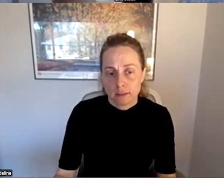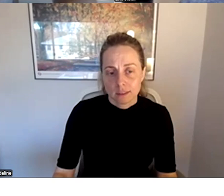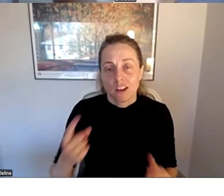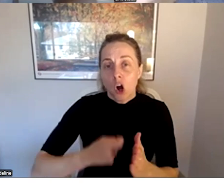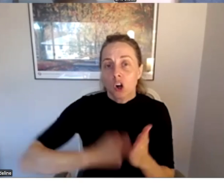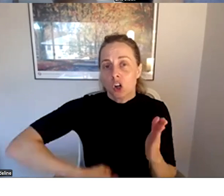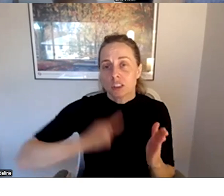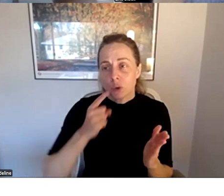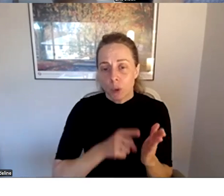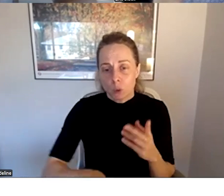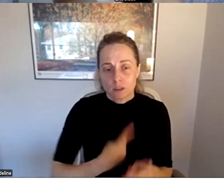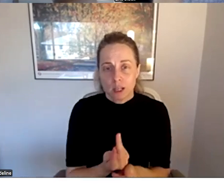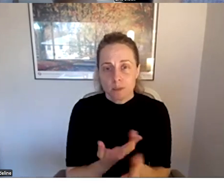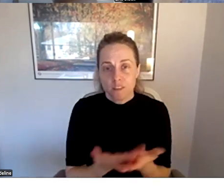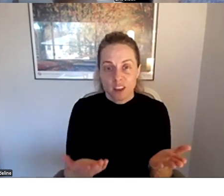of things are dropping.